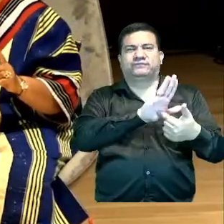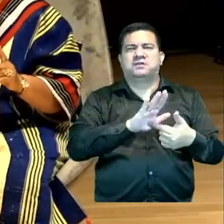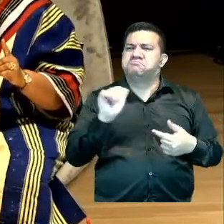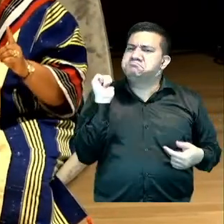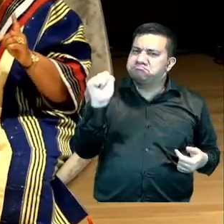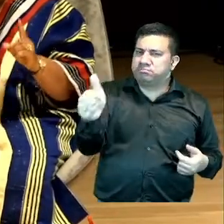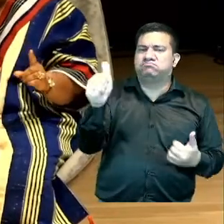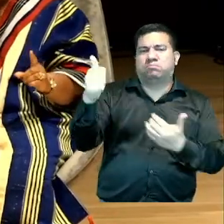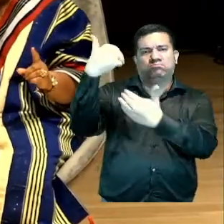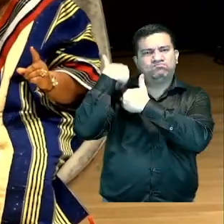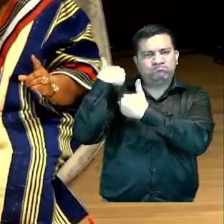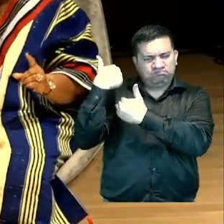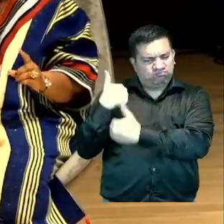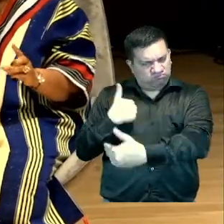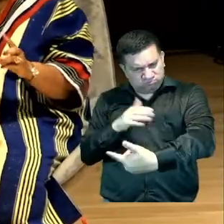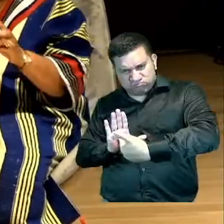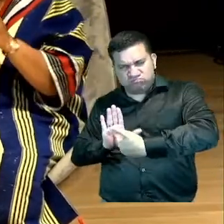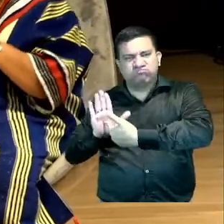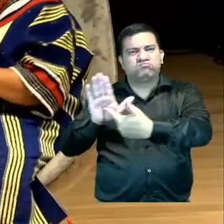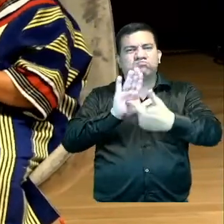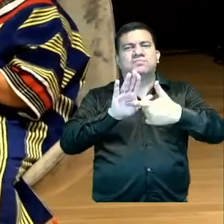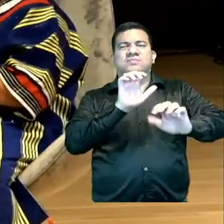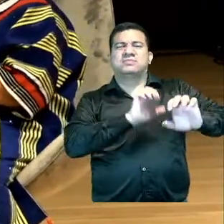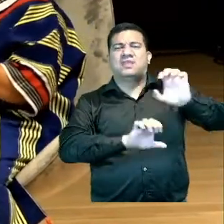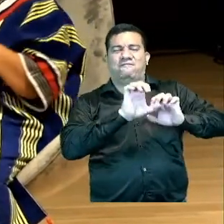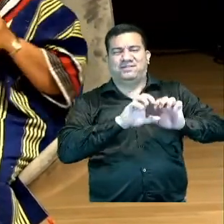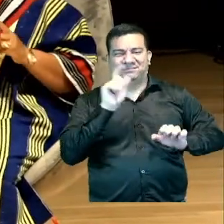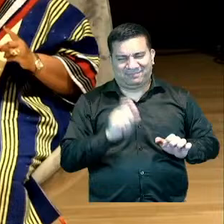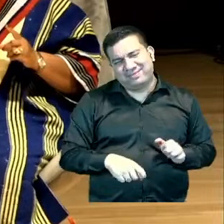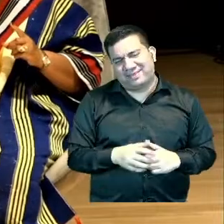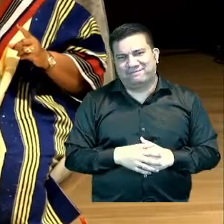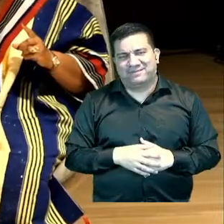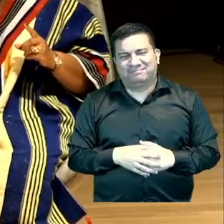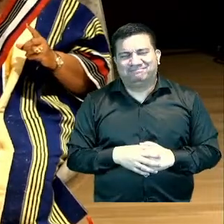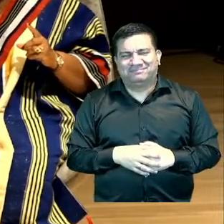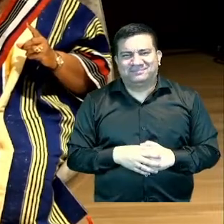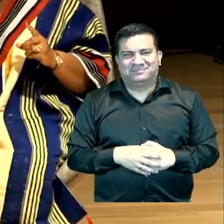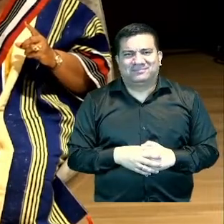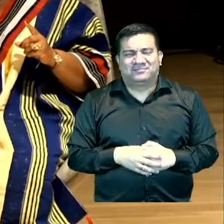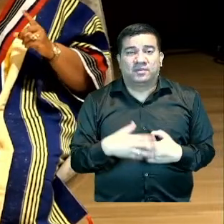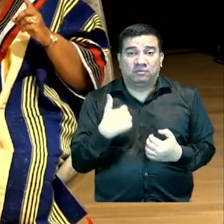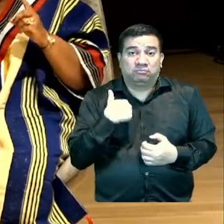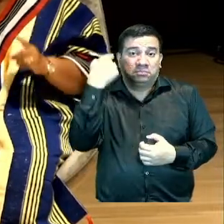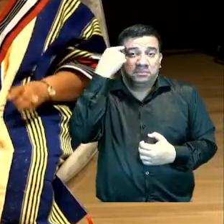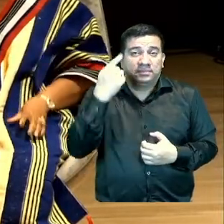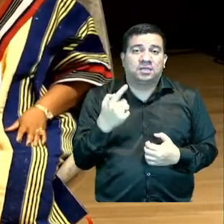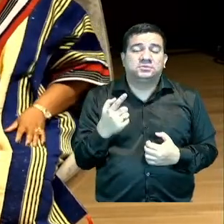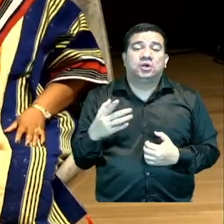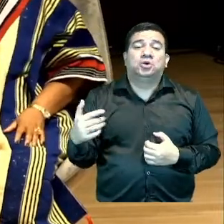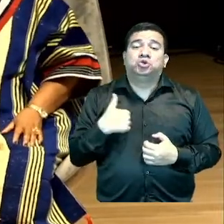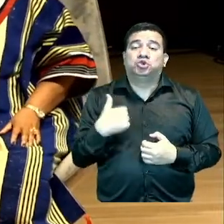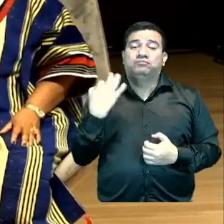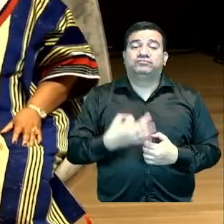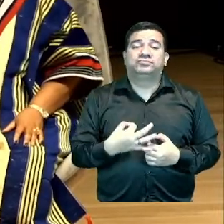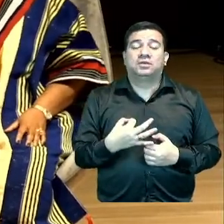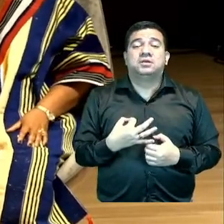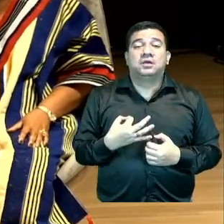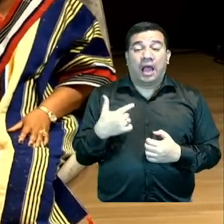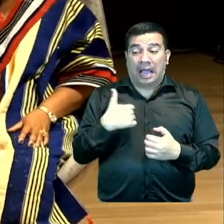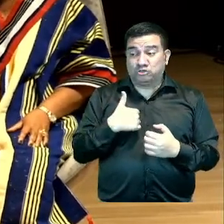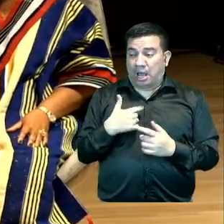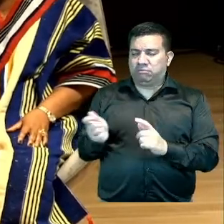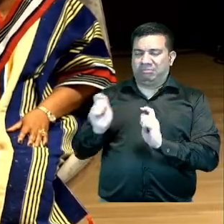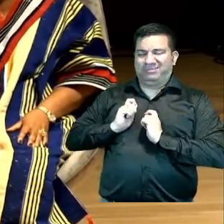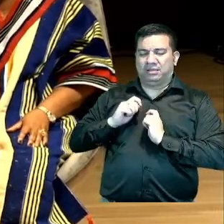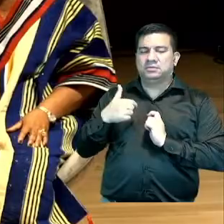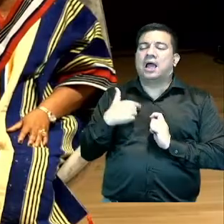believe in this thing of saying I'm speaking for the girls. I believe in passing the mic.